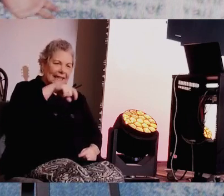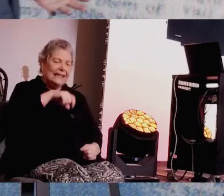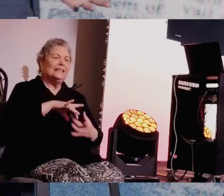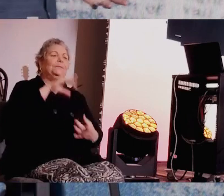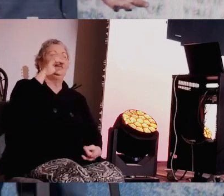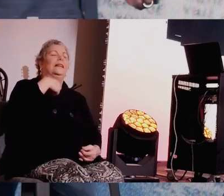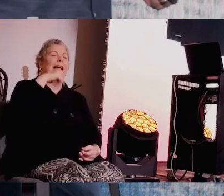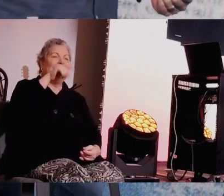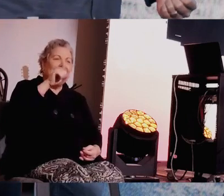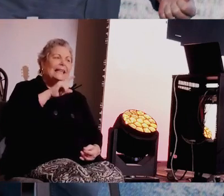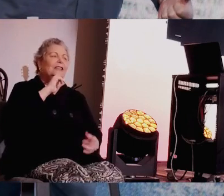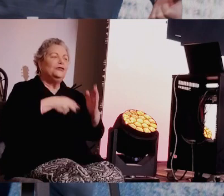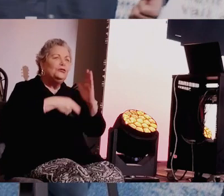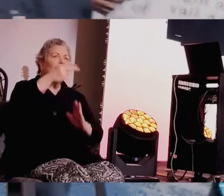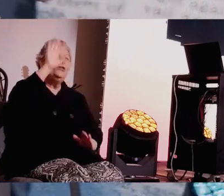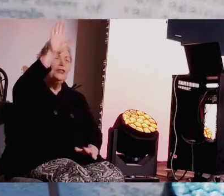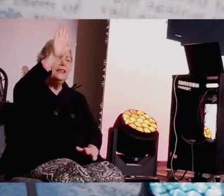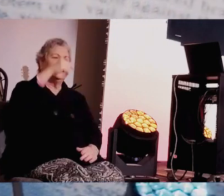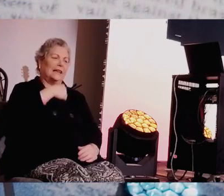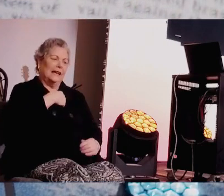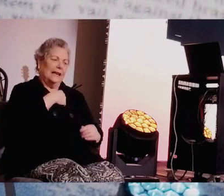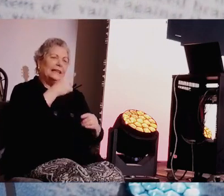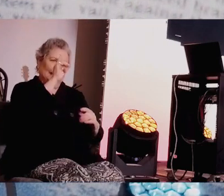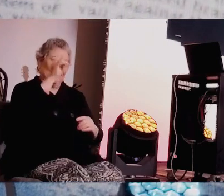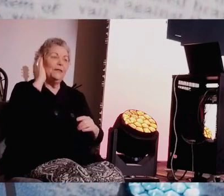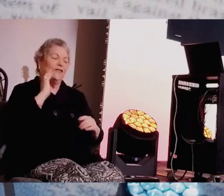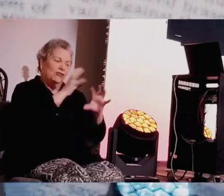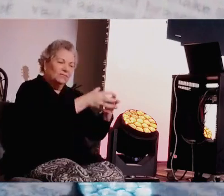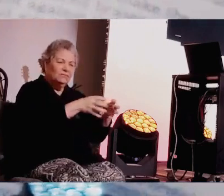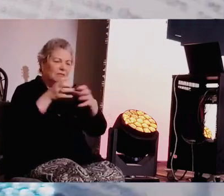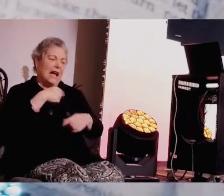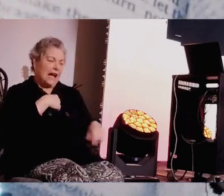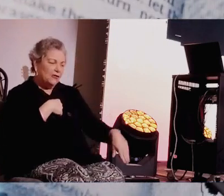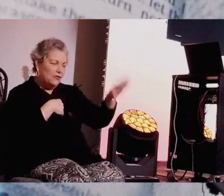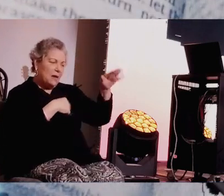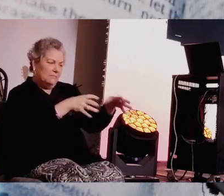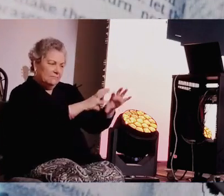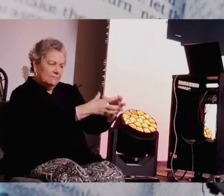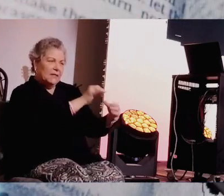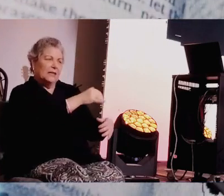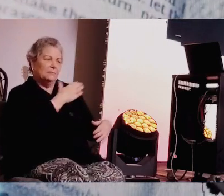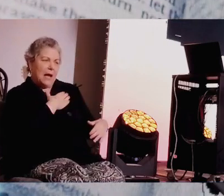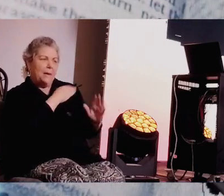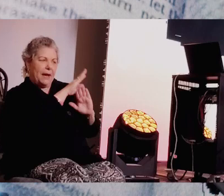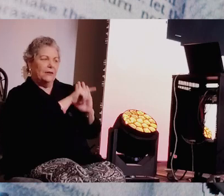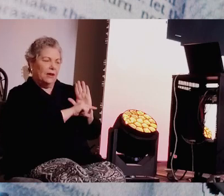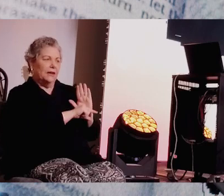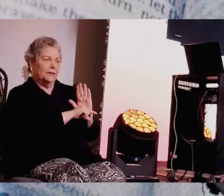His truth, right? I camped out in certain areas. I grew up in this area. That's my background.